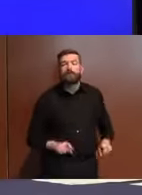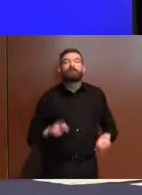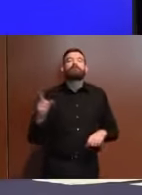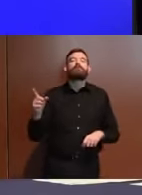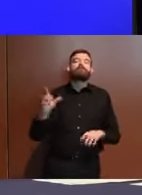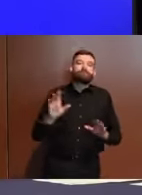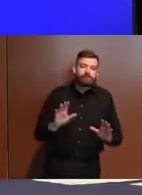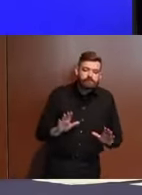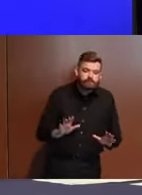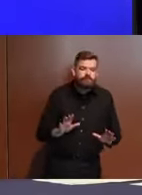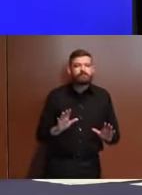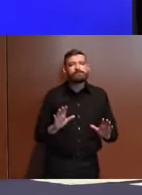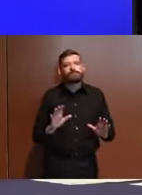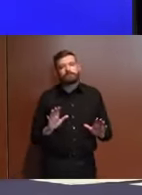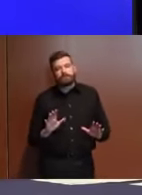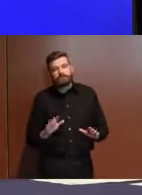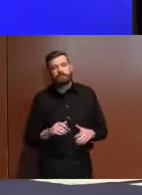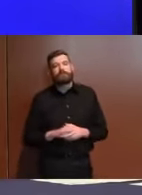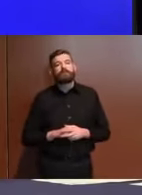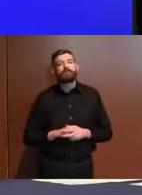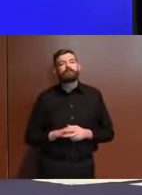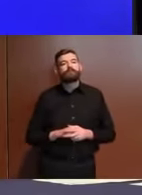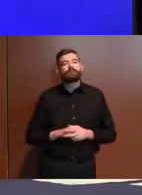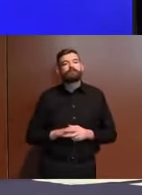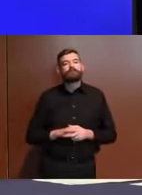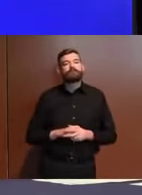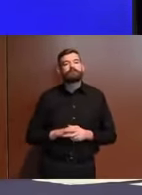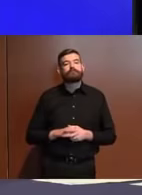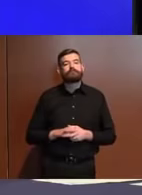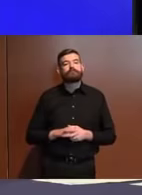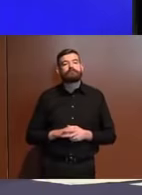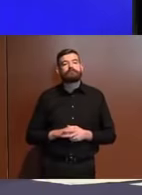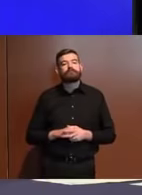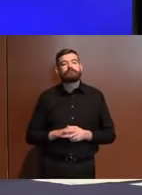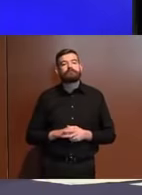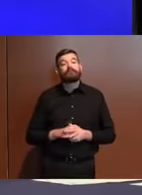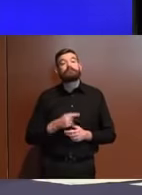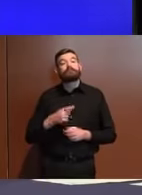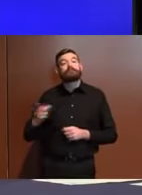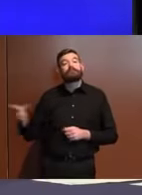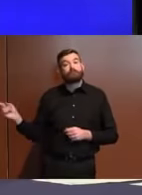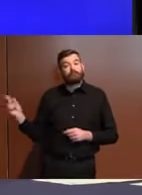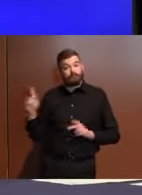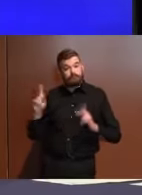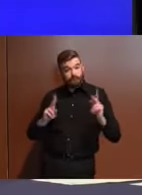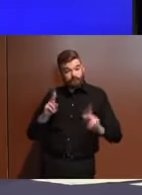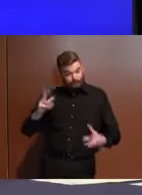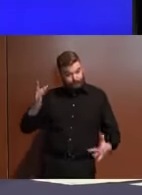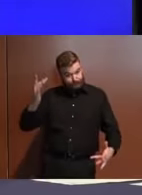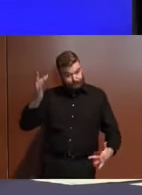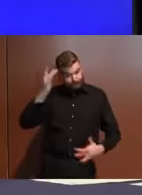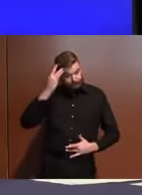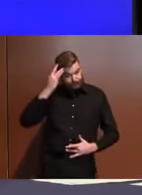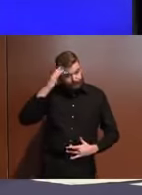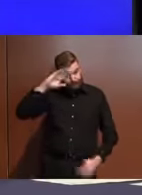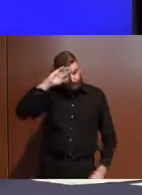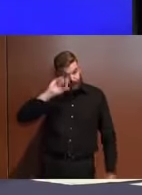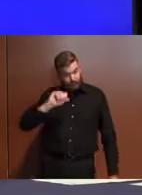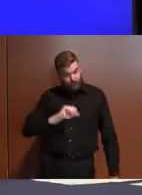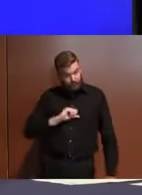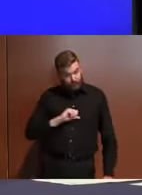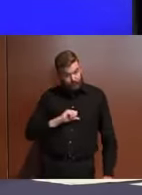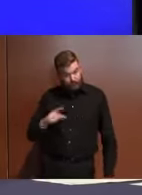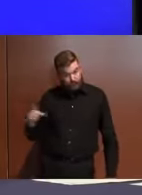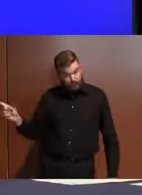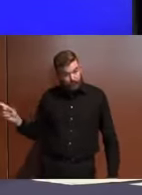has been said. The more important question is, are they symptomatic? Okay? I don't know that to Okay, me. so they got to be symptomatic or all bets are